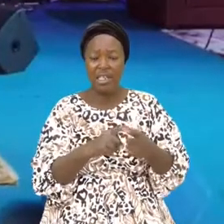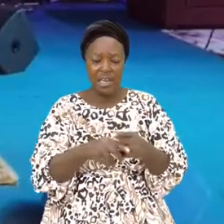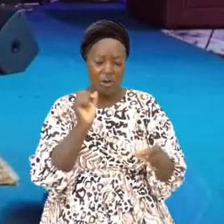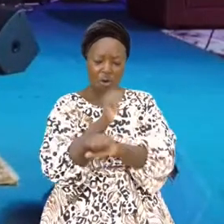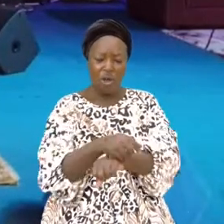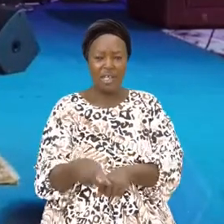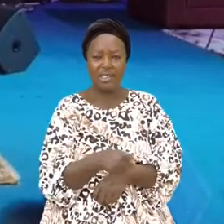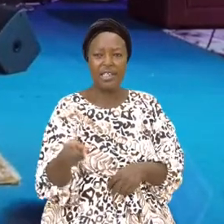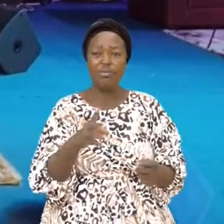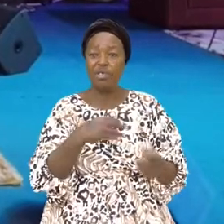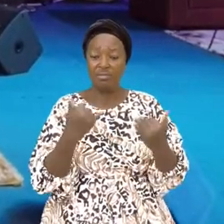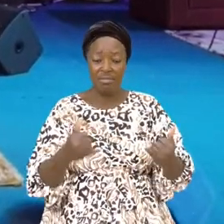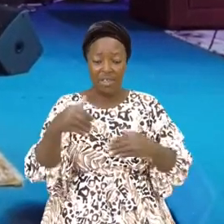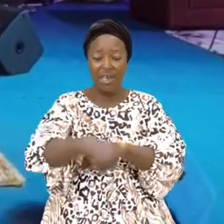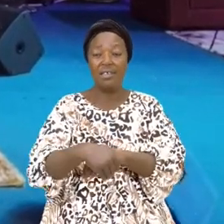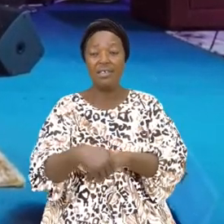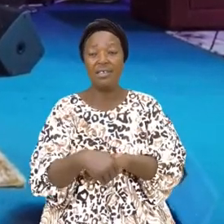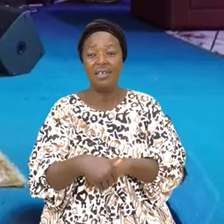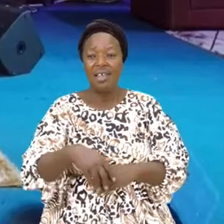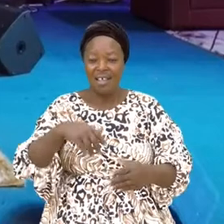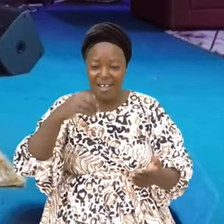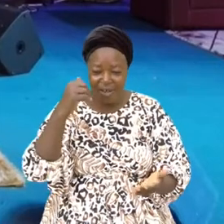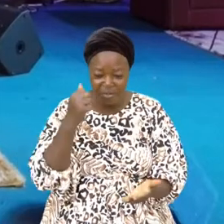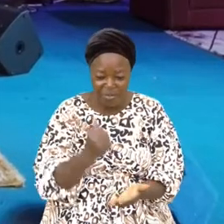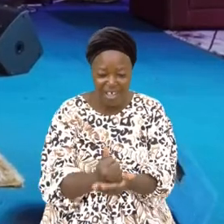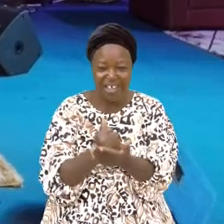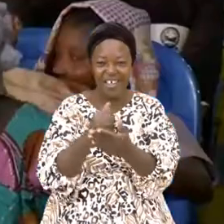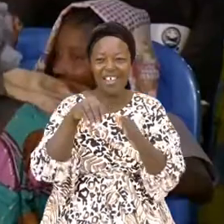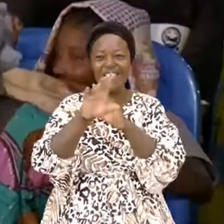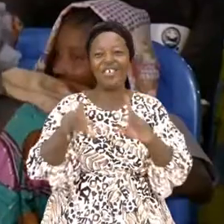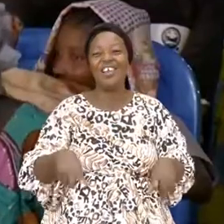conquers them tonight. Amen in your life.